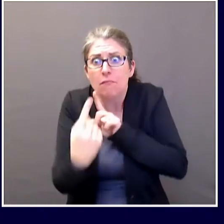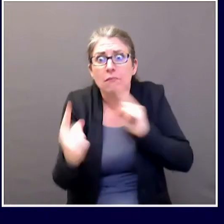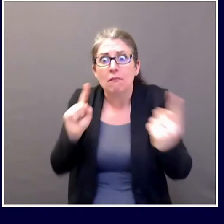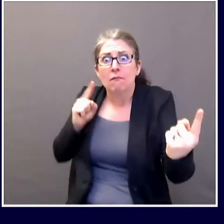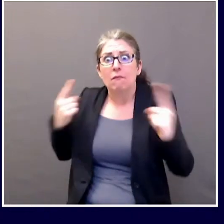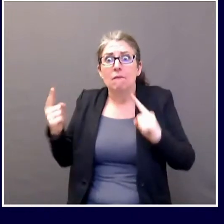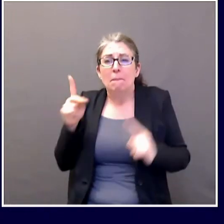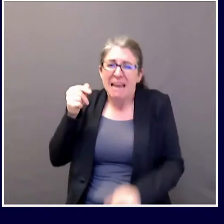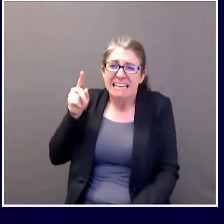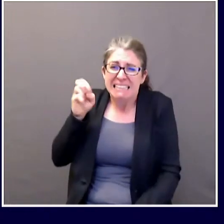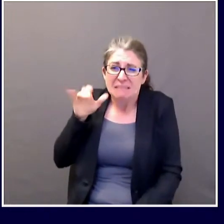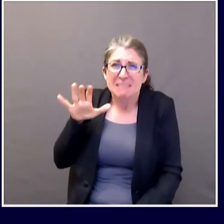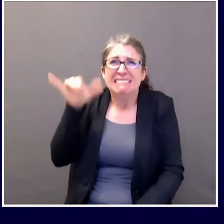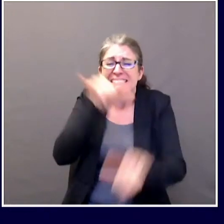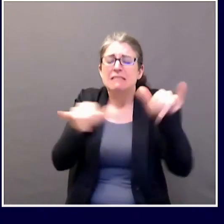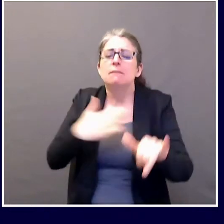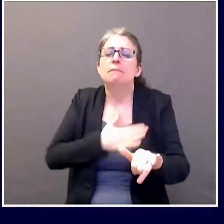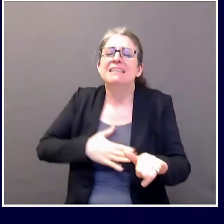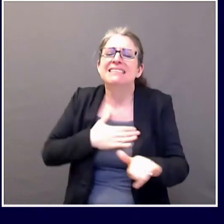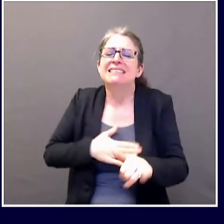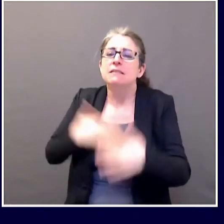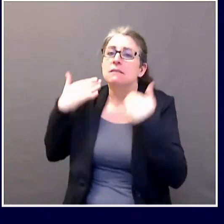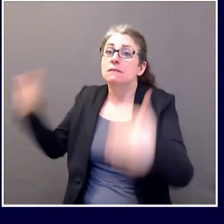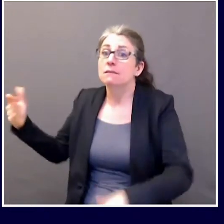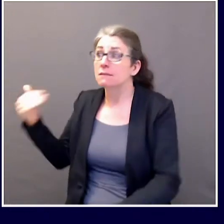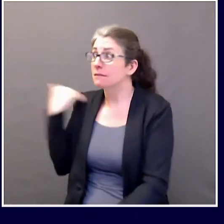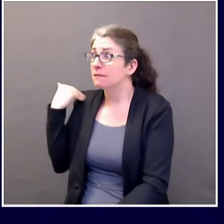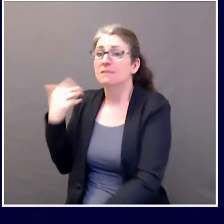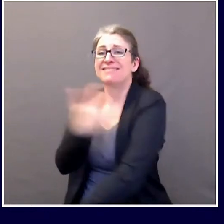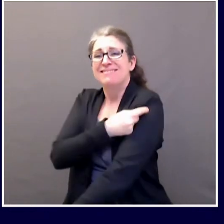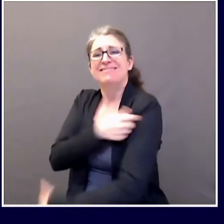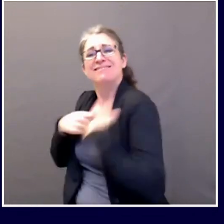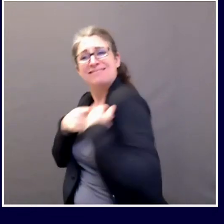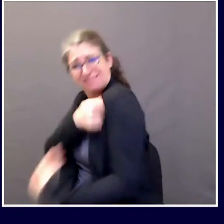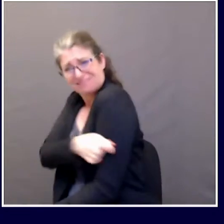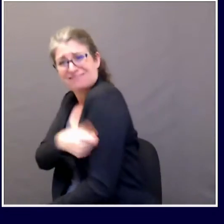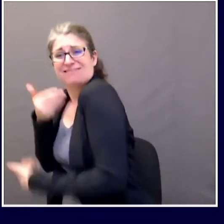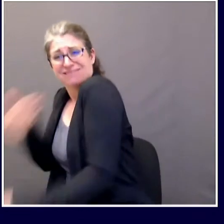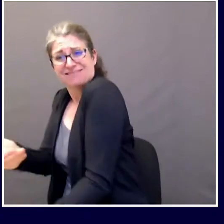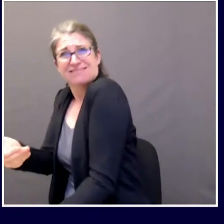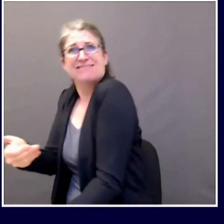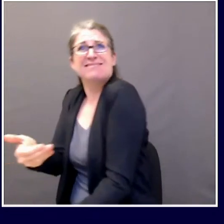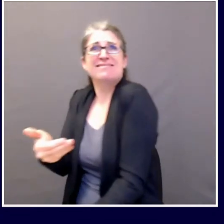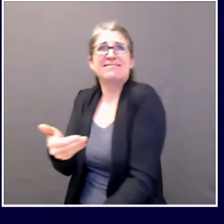for your time today. I appreciate all the questions this afternoon. We look forward to catching up with everyone